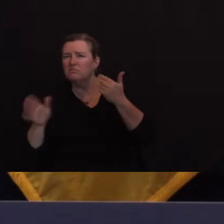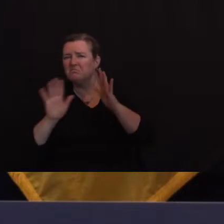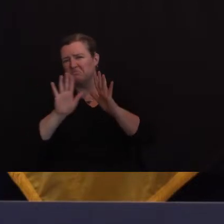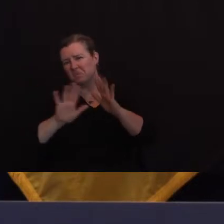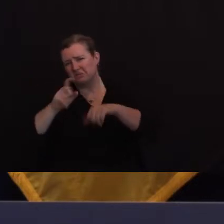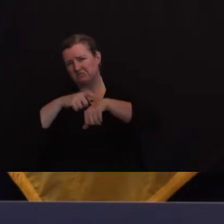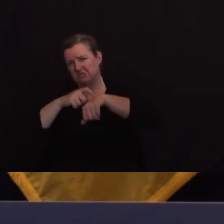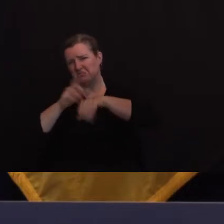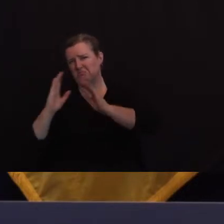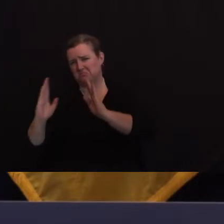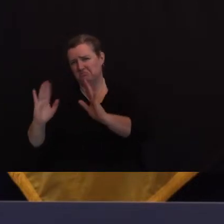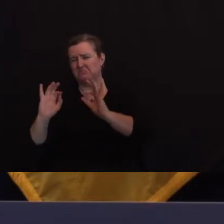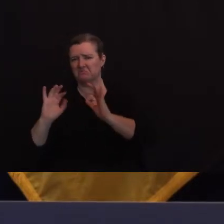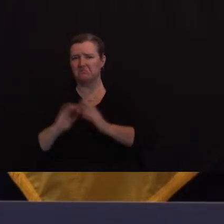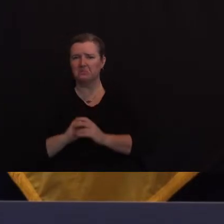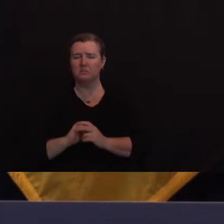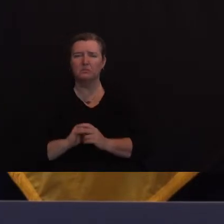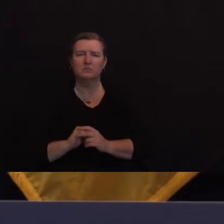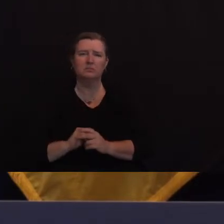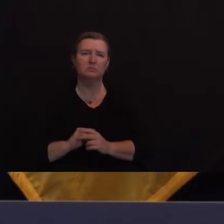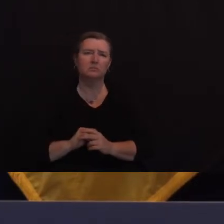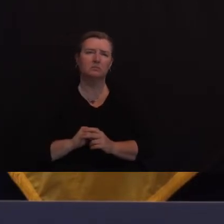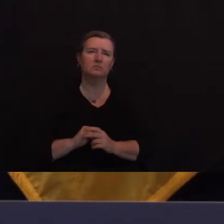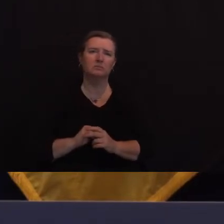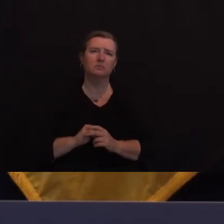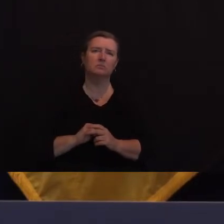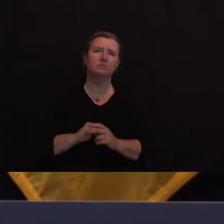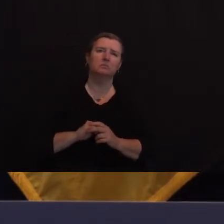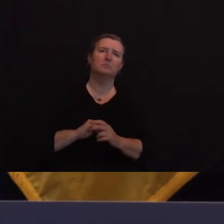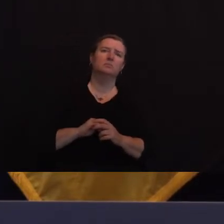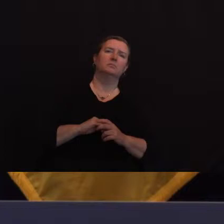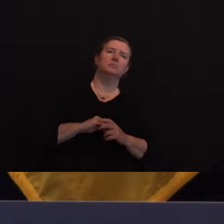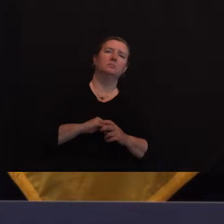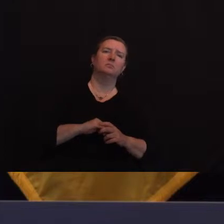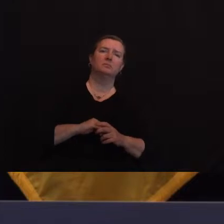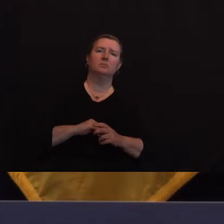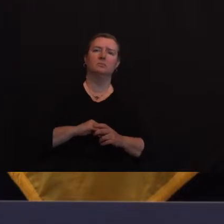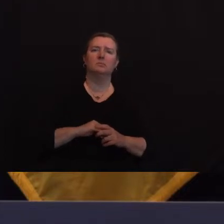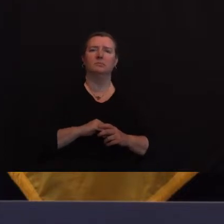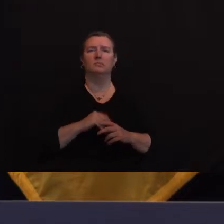then, you know, there continues to be, Ed will appreciate